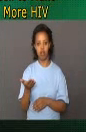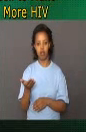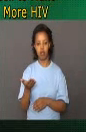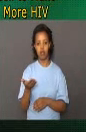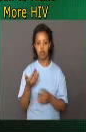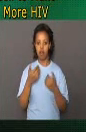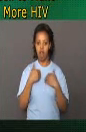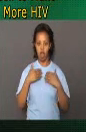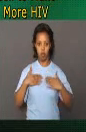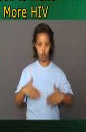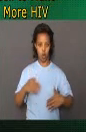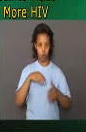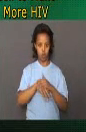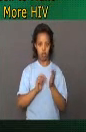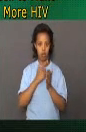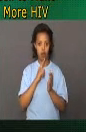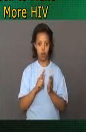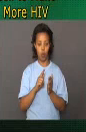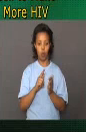its life cycle.